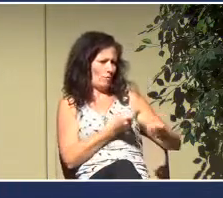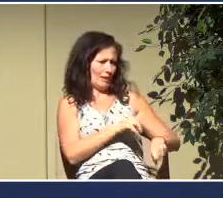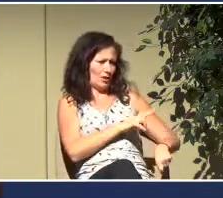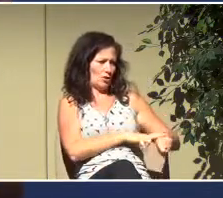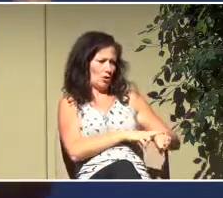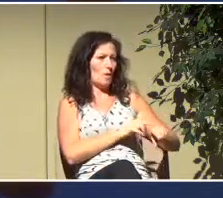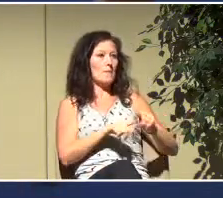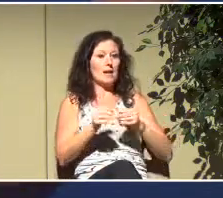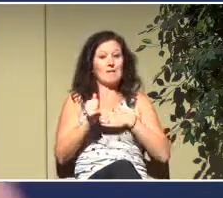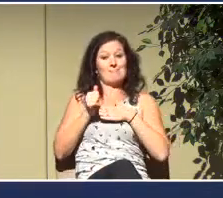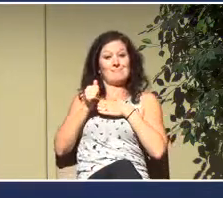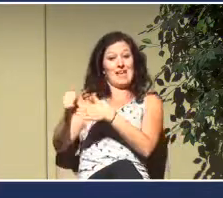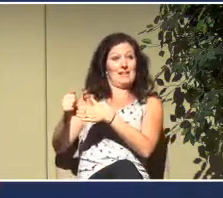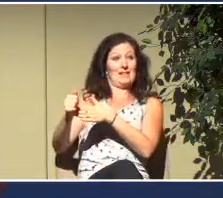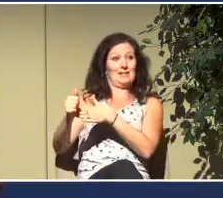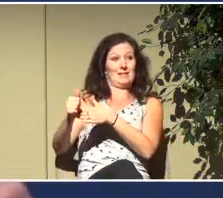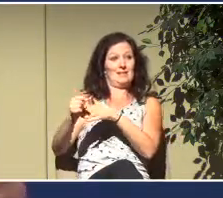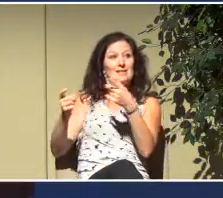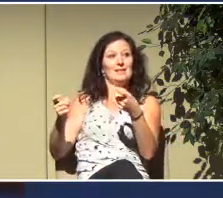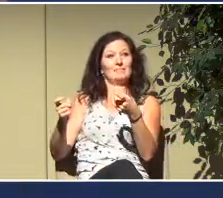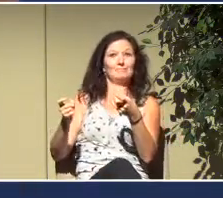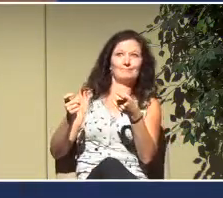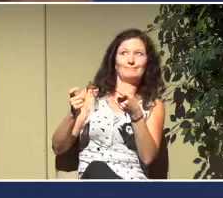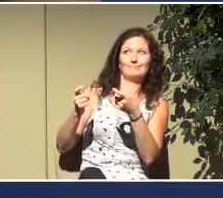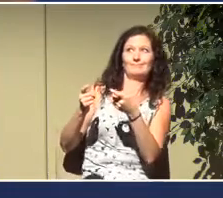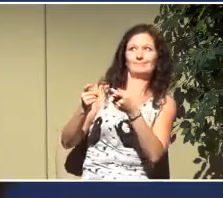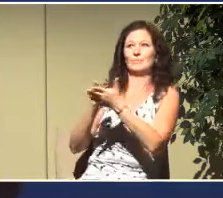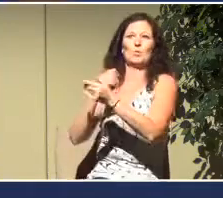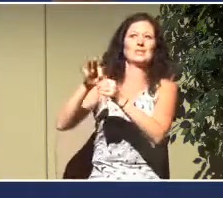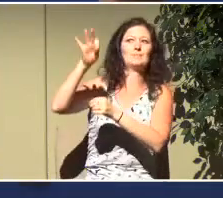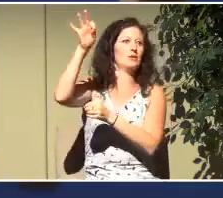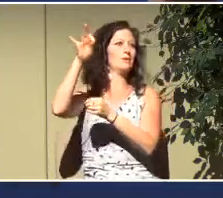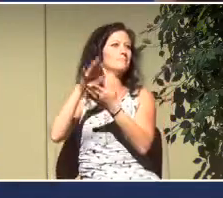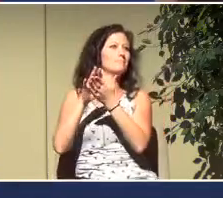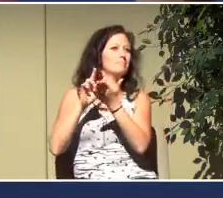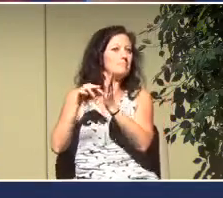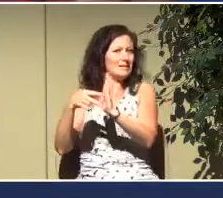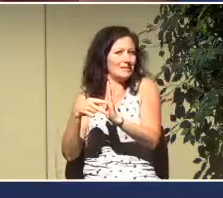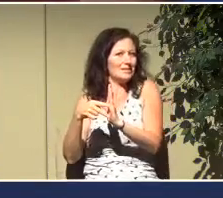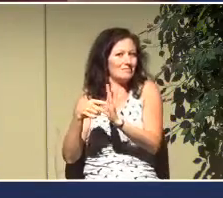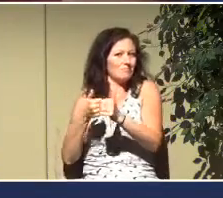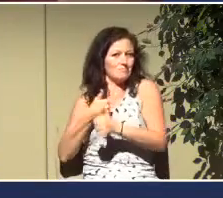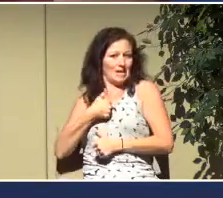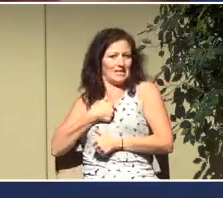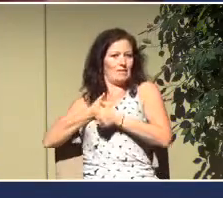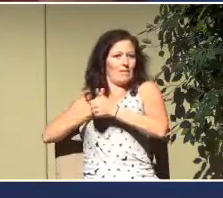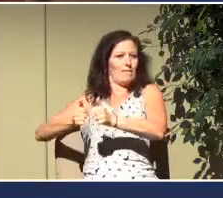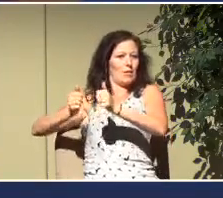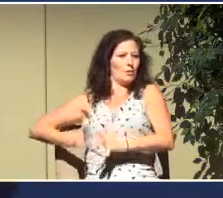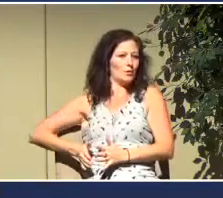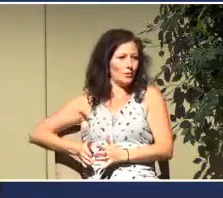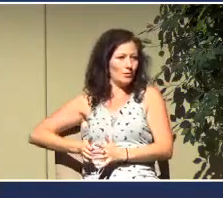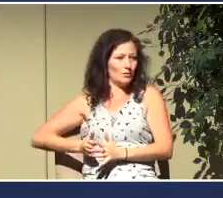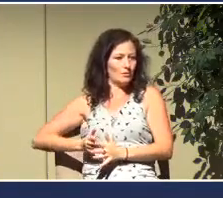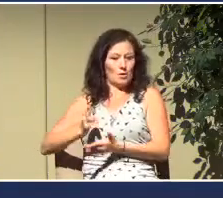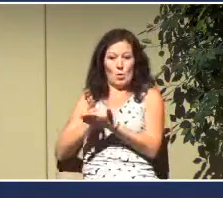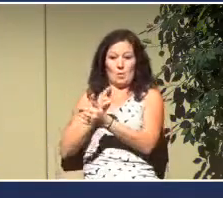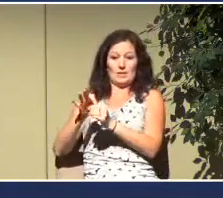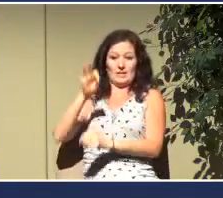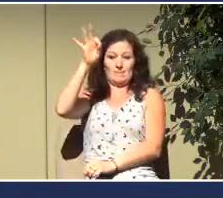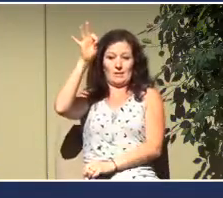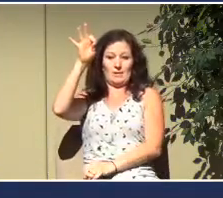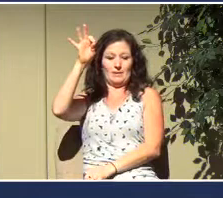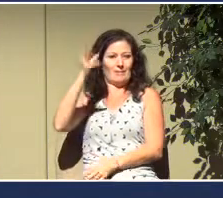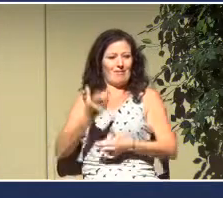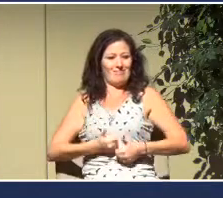God. Those who are led by the Spirit of God are sons of God. If you are a follower of Jesus Christ, then you have the Holy Spirit living in you.